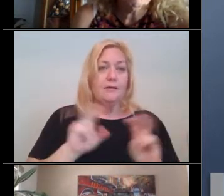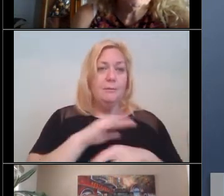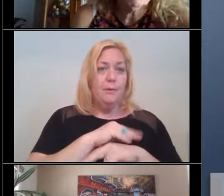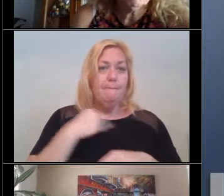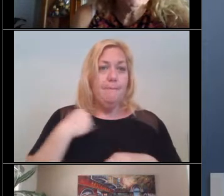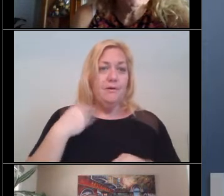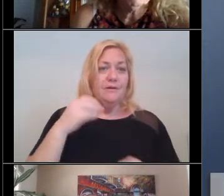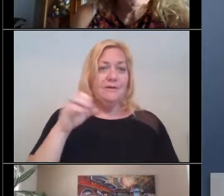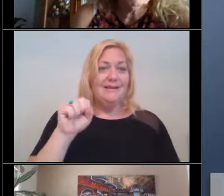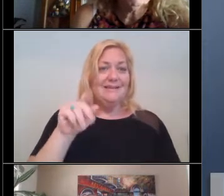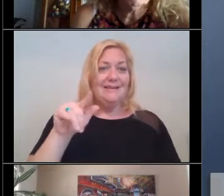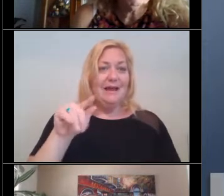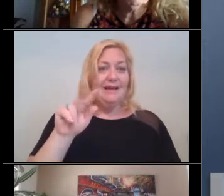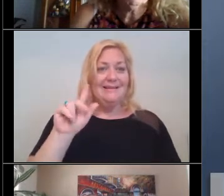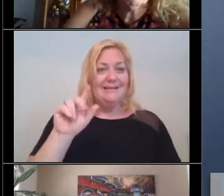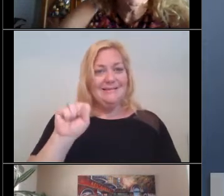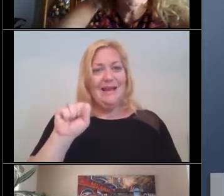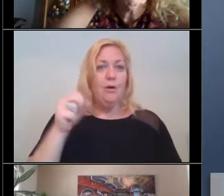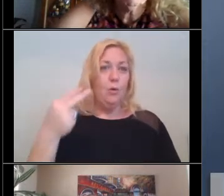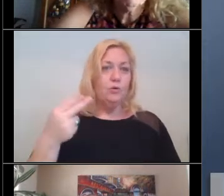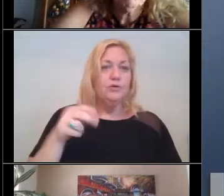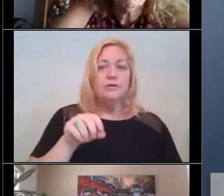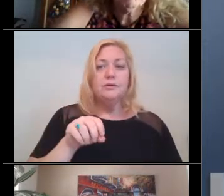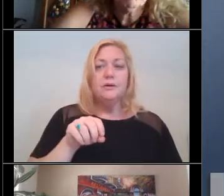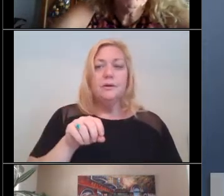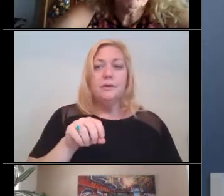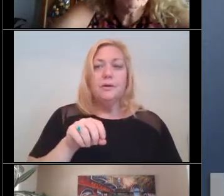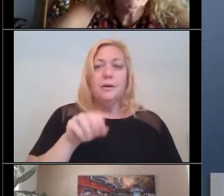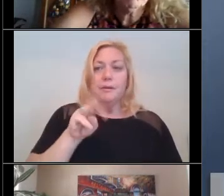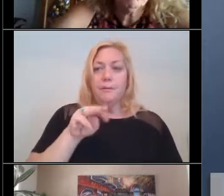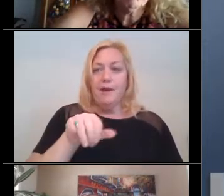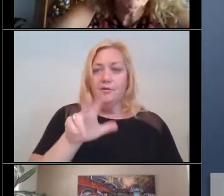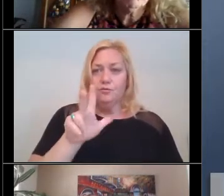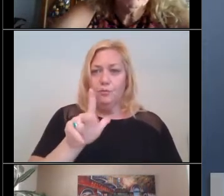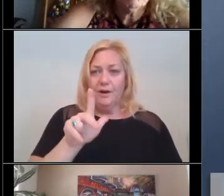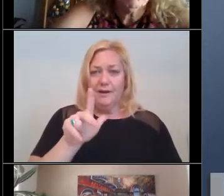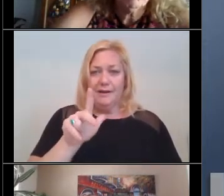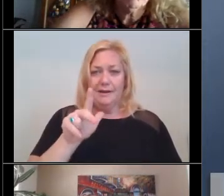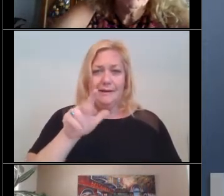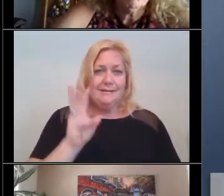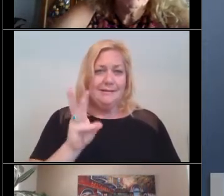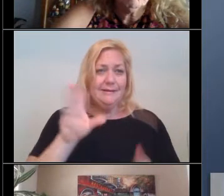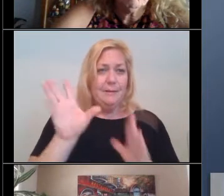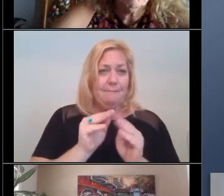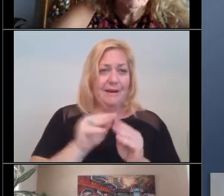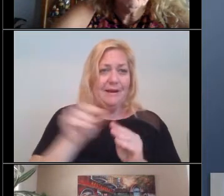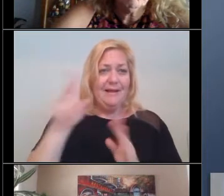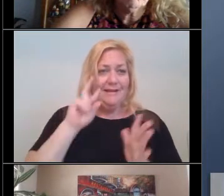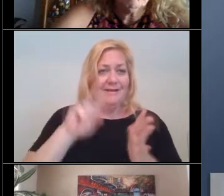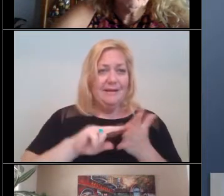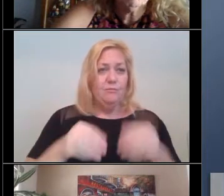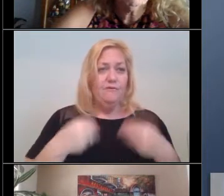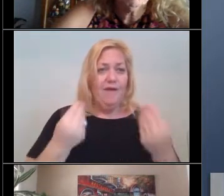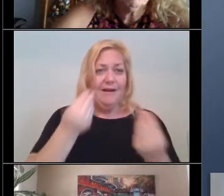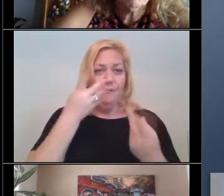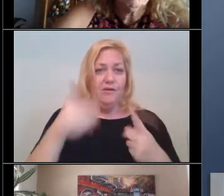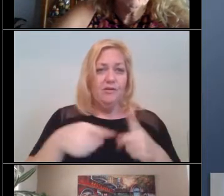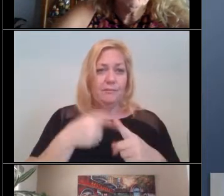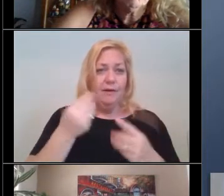stakeholders. The minutes summarize the May 26th meeting and are intended to provide information about the